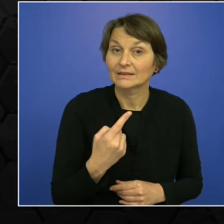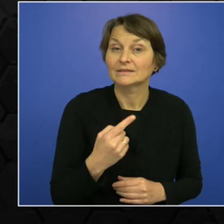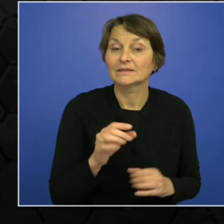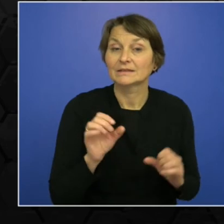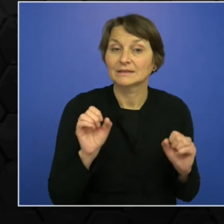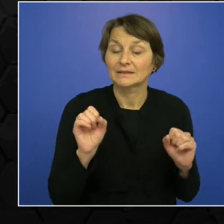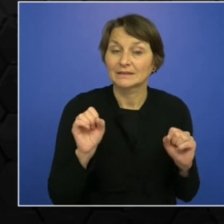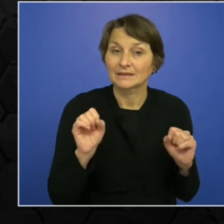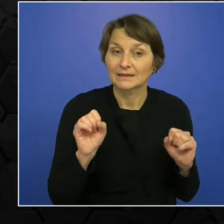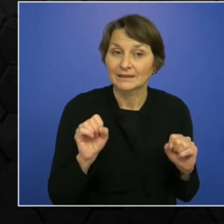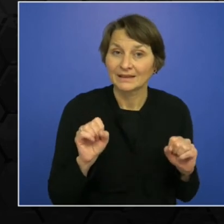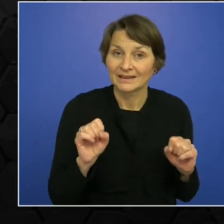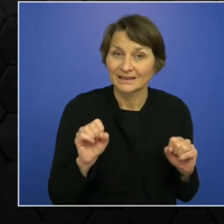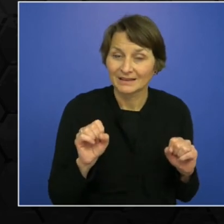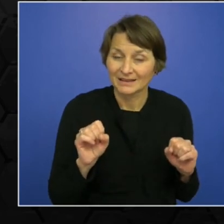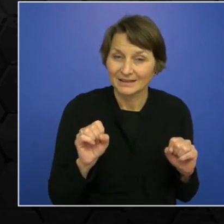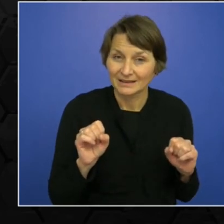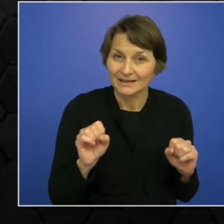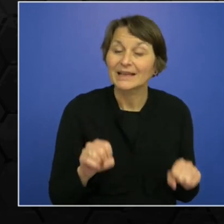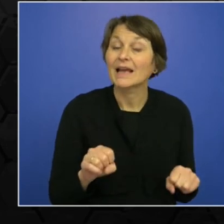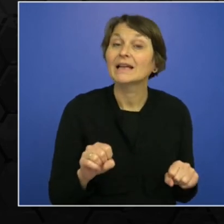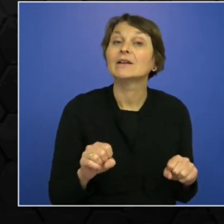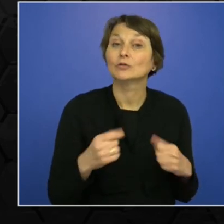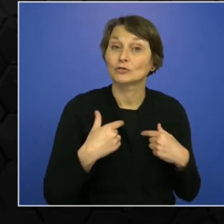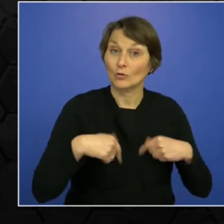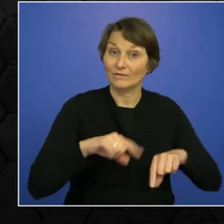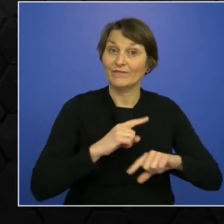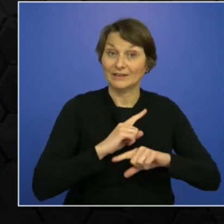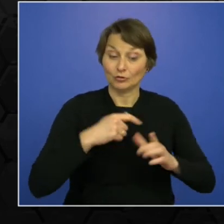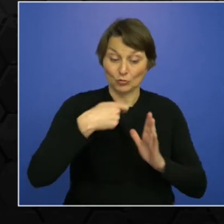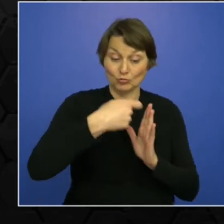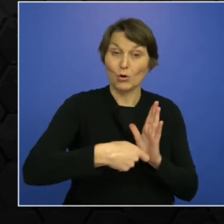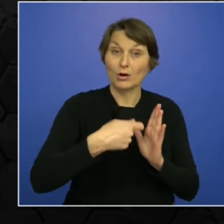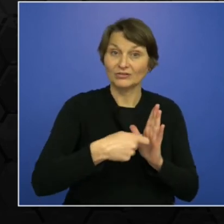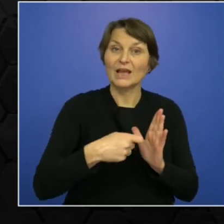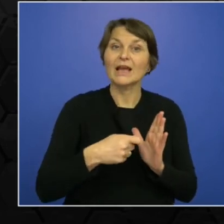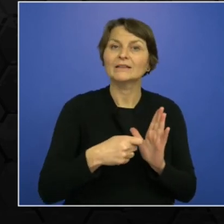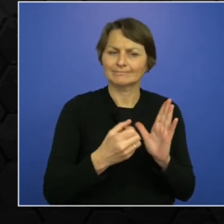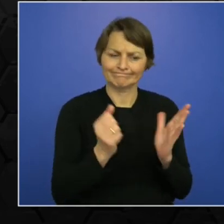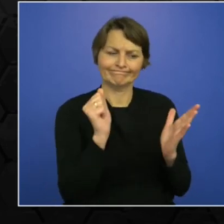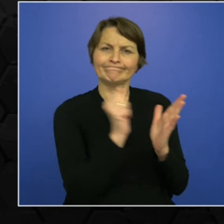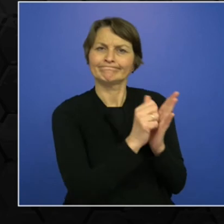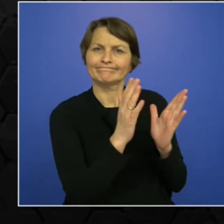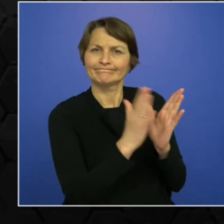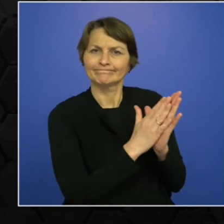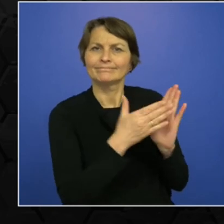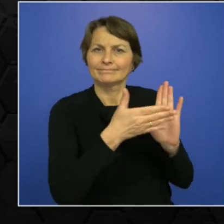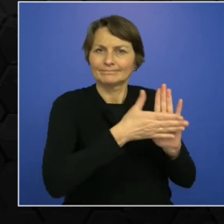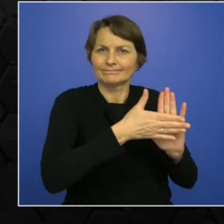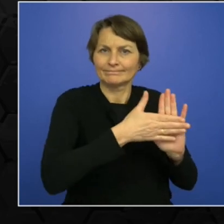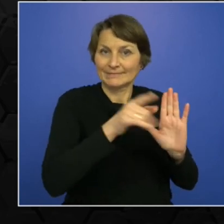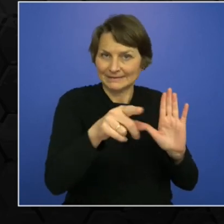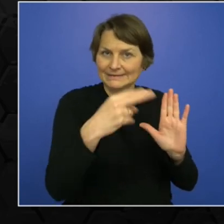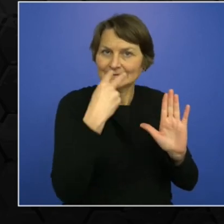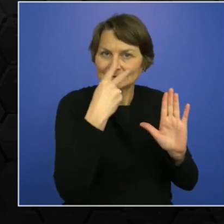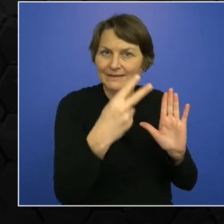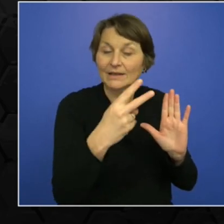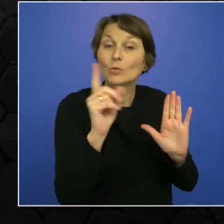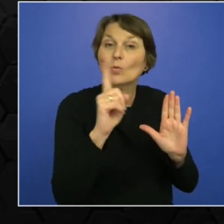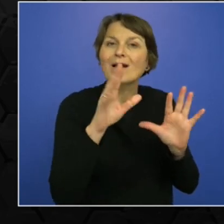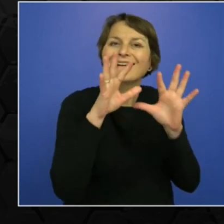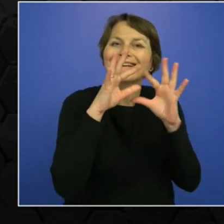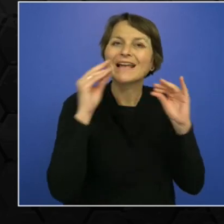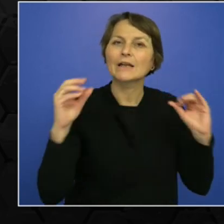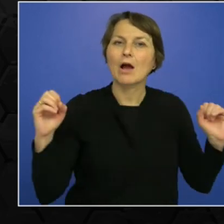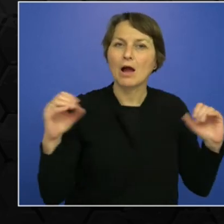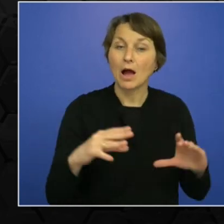work on our GitHub repo. So I will not go so much into it, but this is just the beginning.